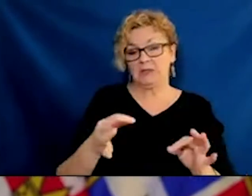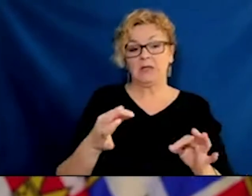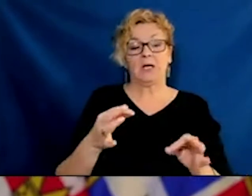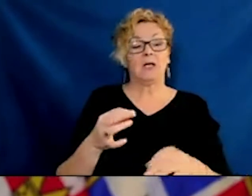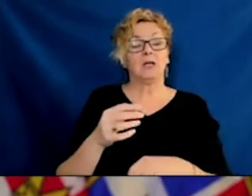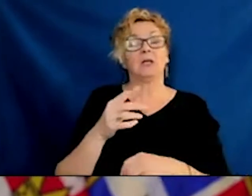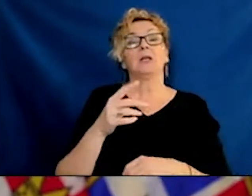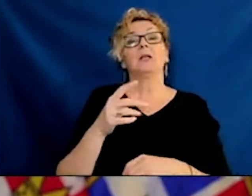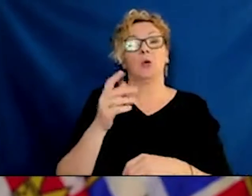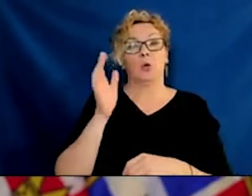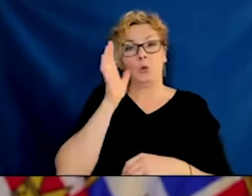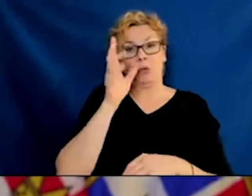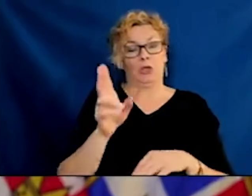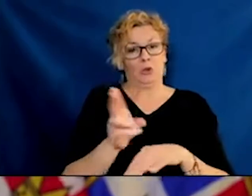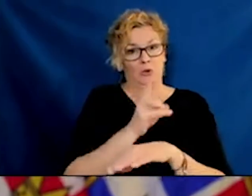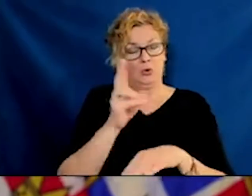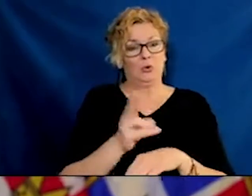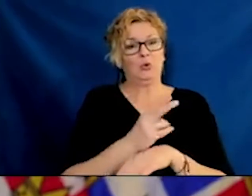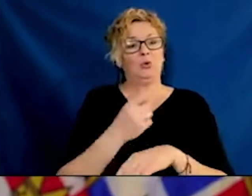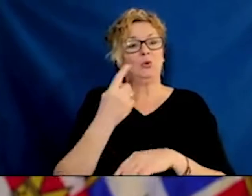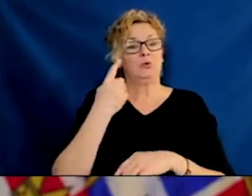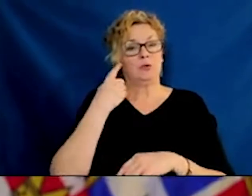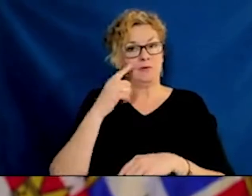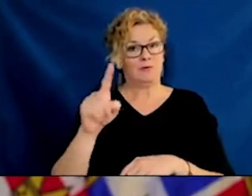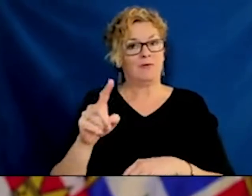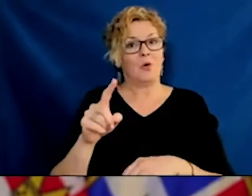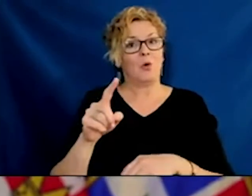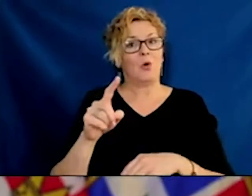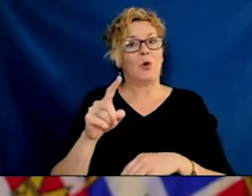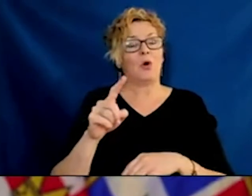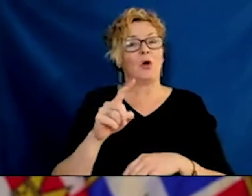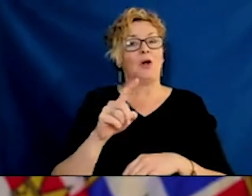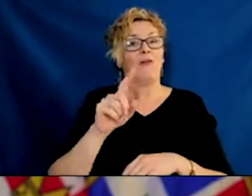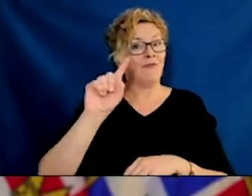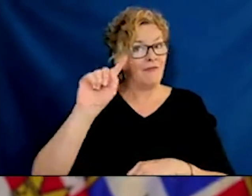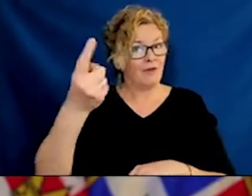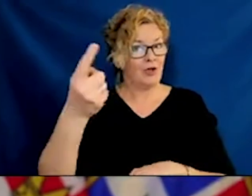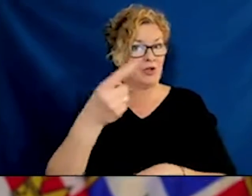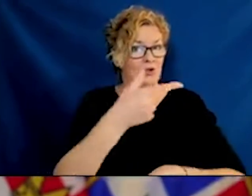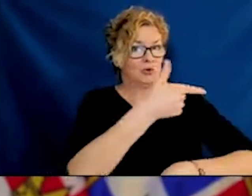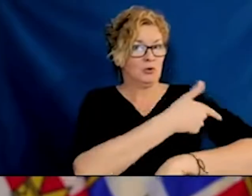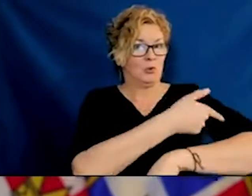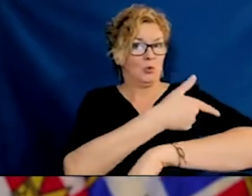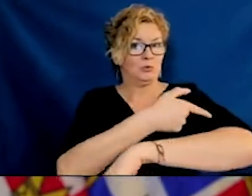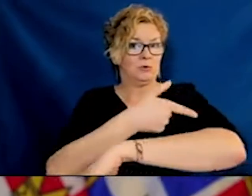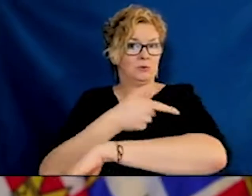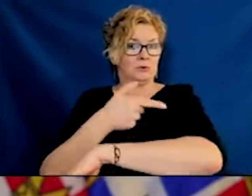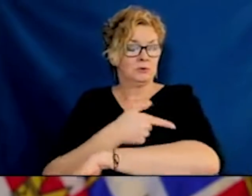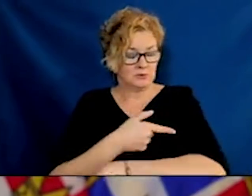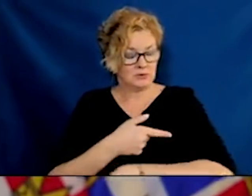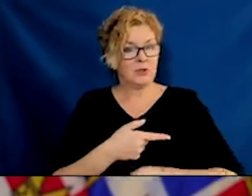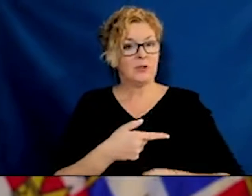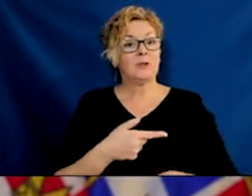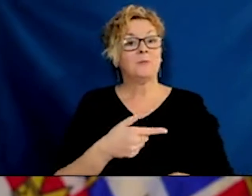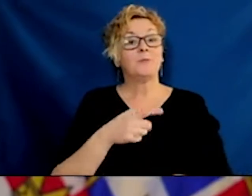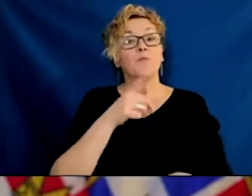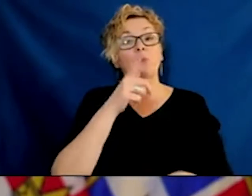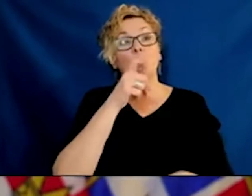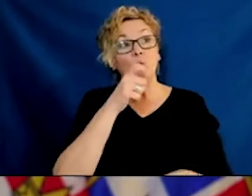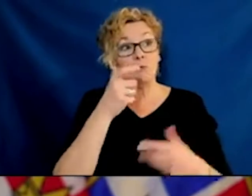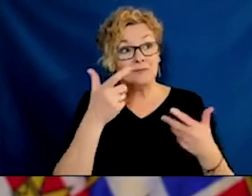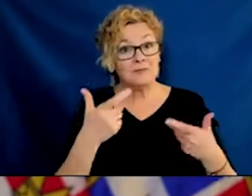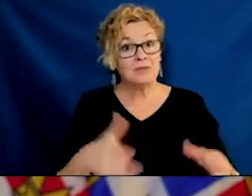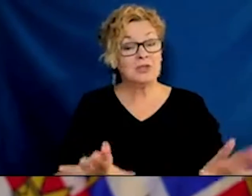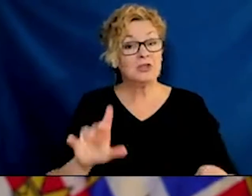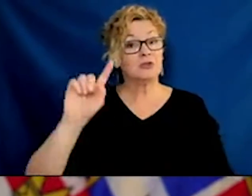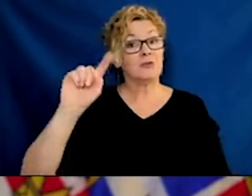we have right now to finish our long-term care home immunizations and to address the outbreaks that are happening in our hospitals